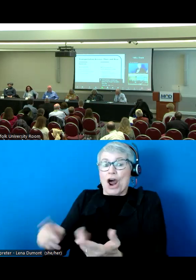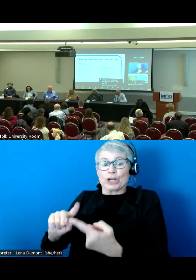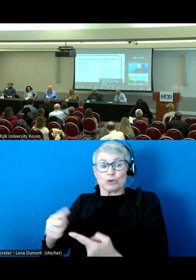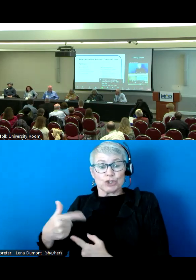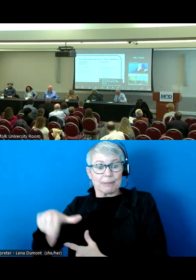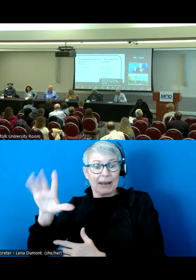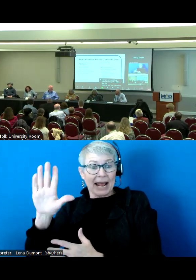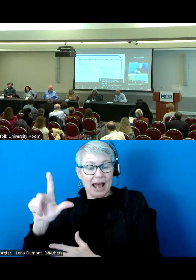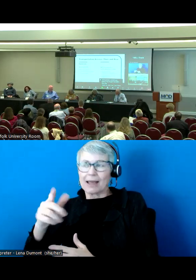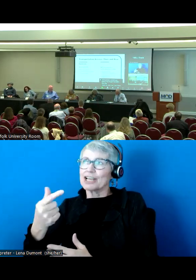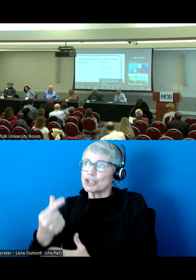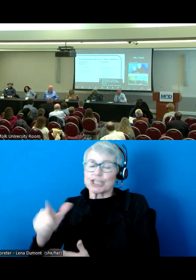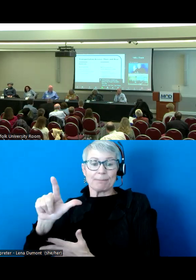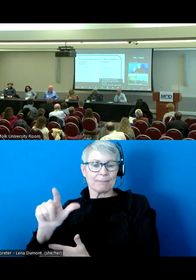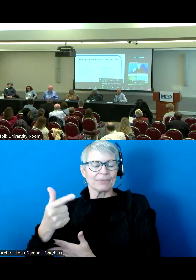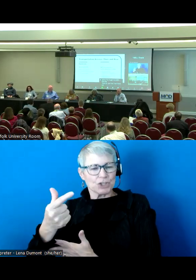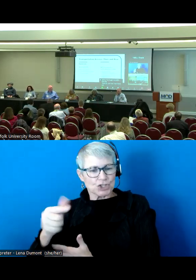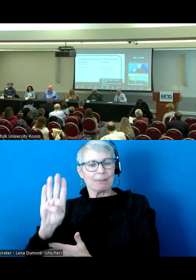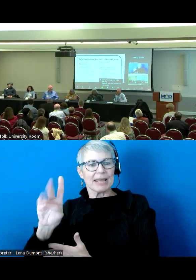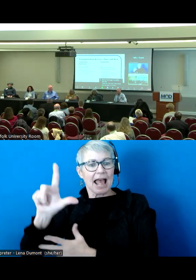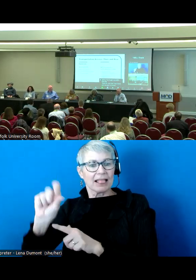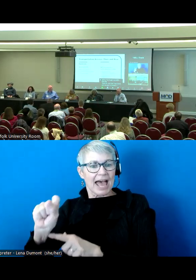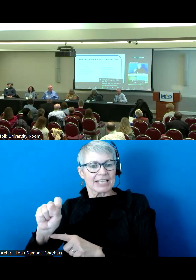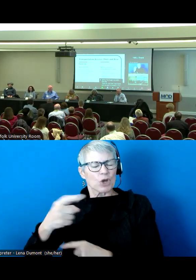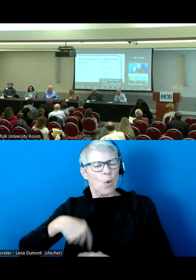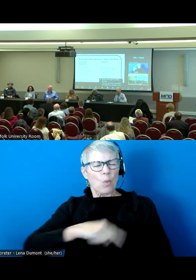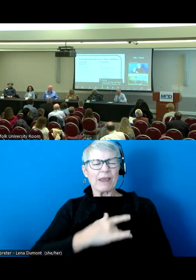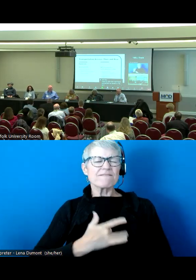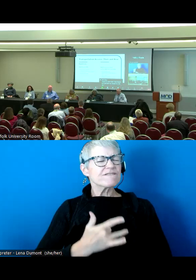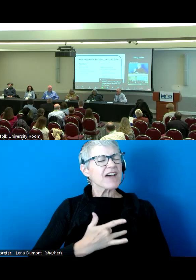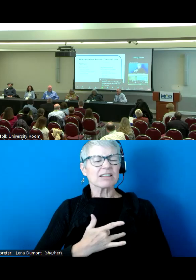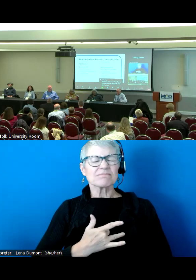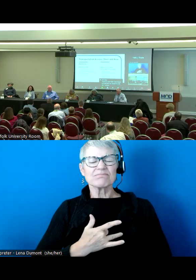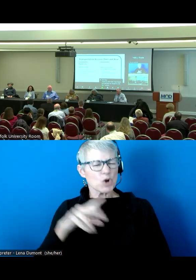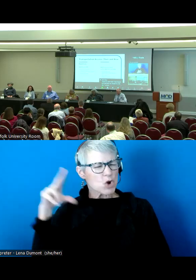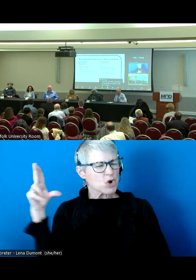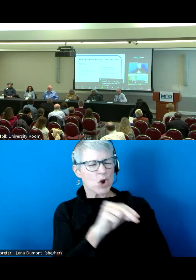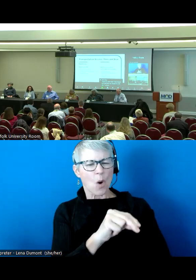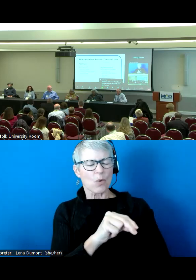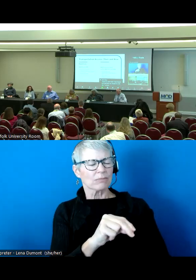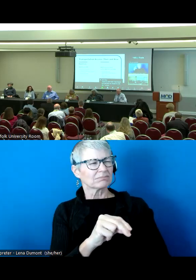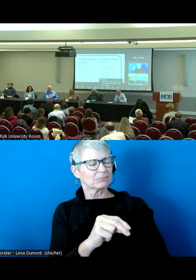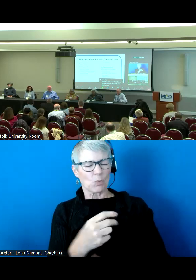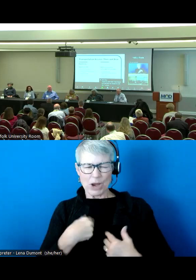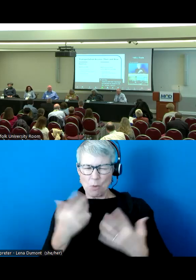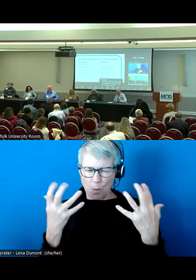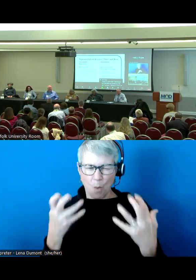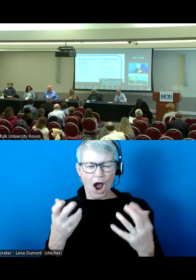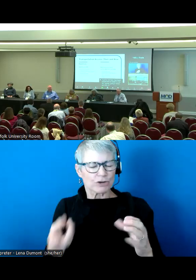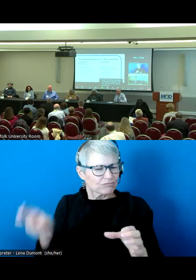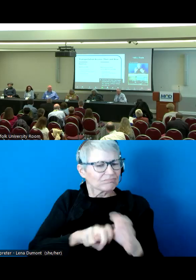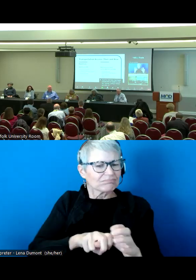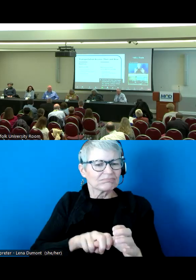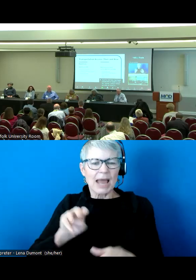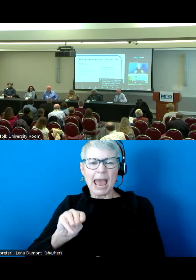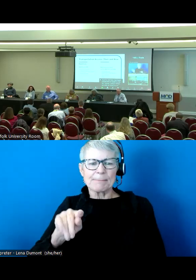and decided we needed to ride the T anyway, going to school and whatnot, going to work. And